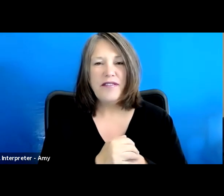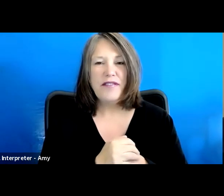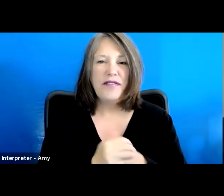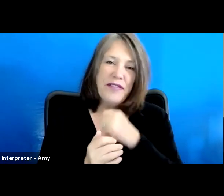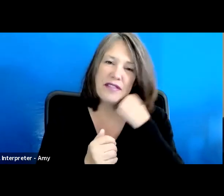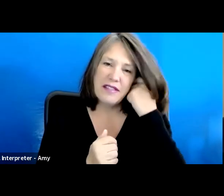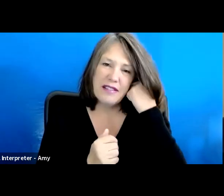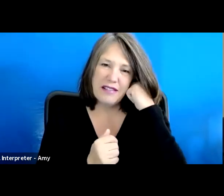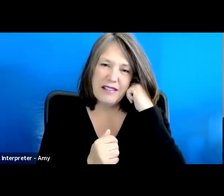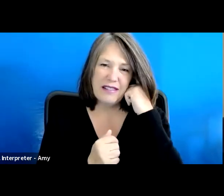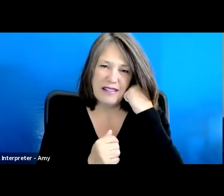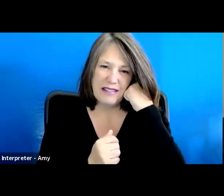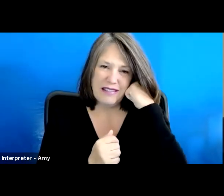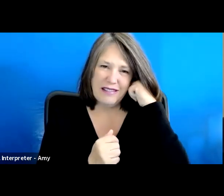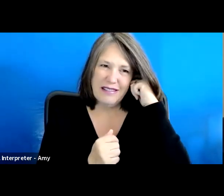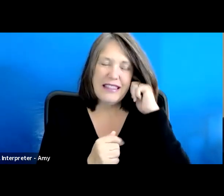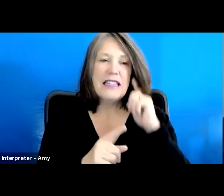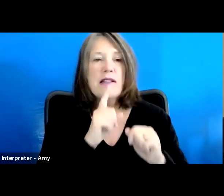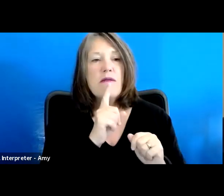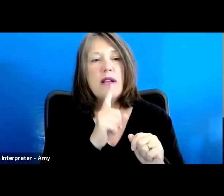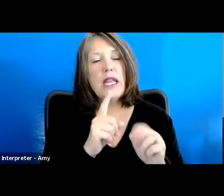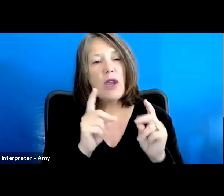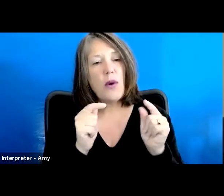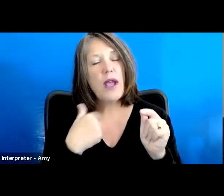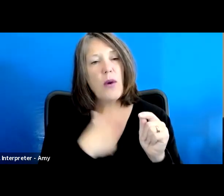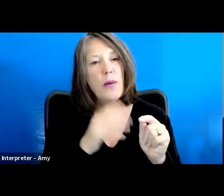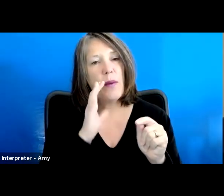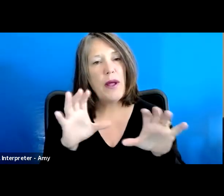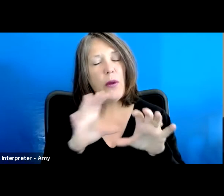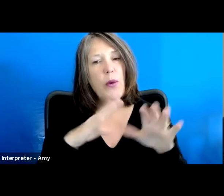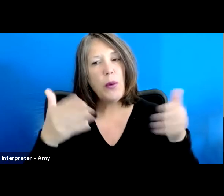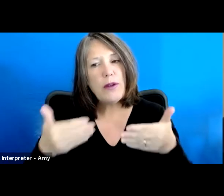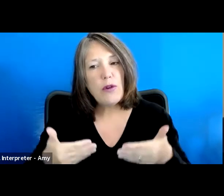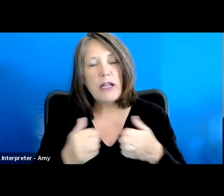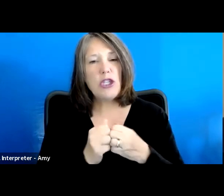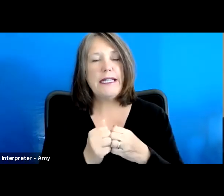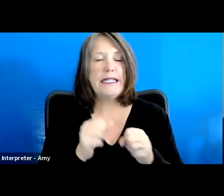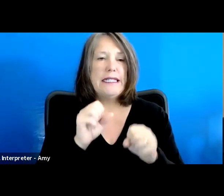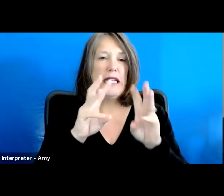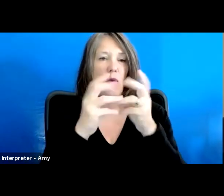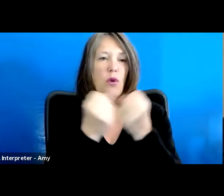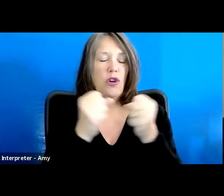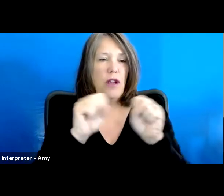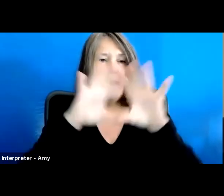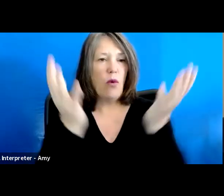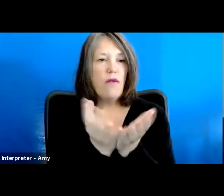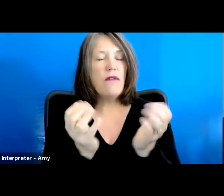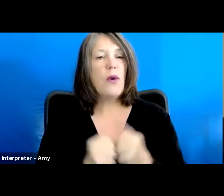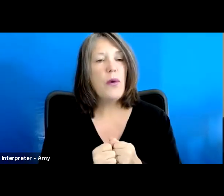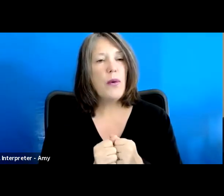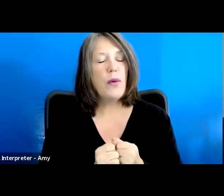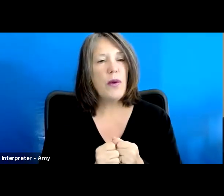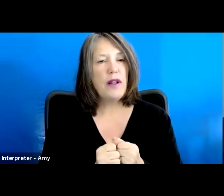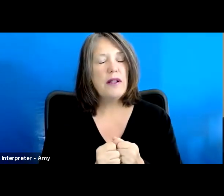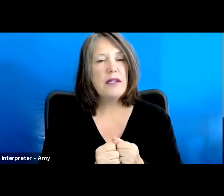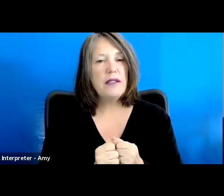yeah. So really quick, we'll do a little introductions and workshop overview. So this